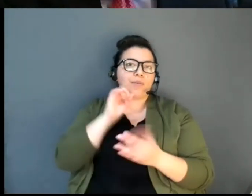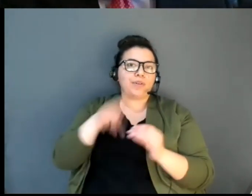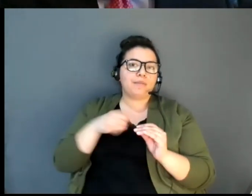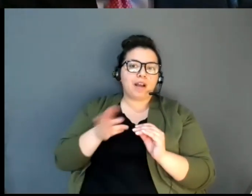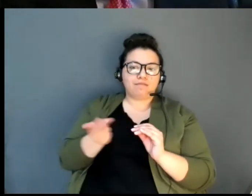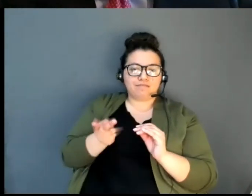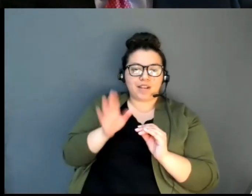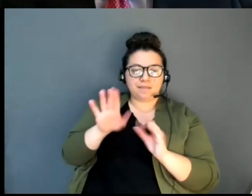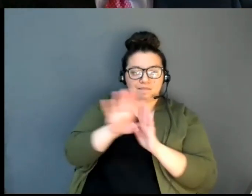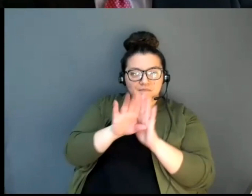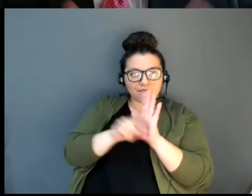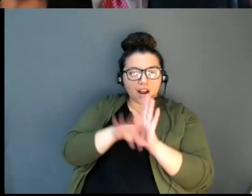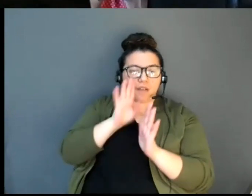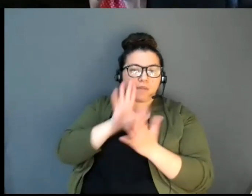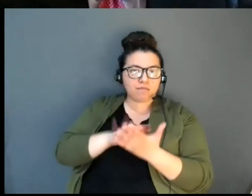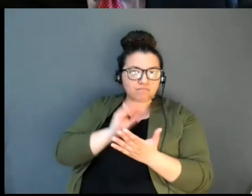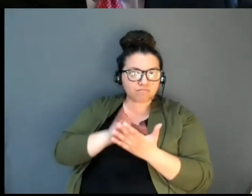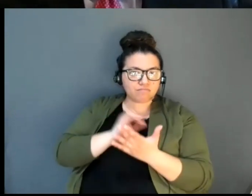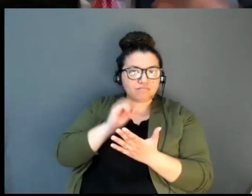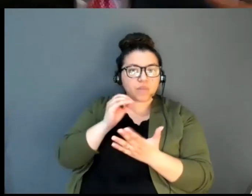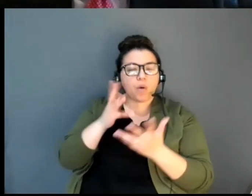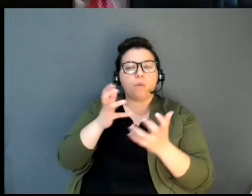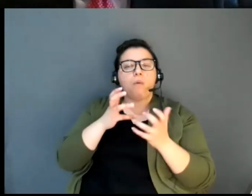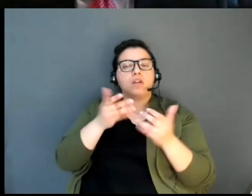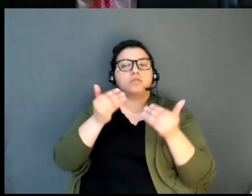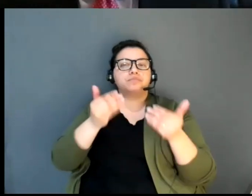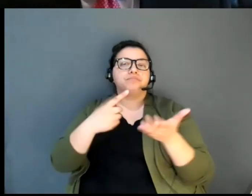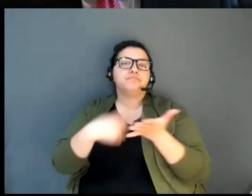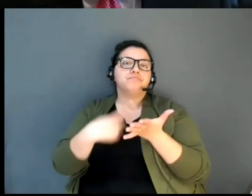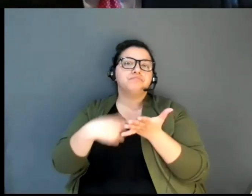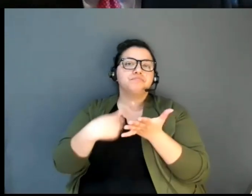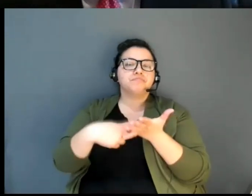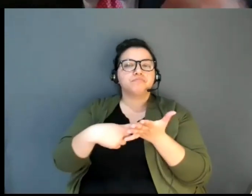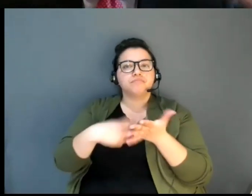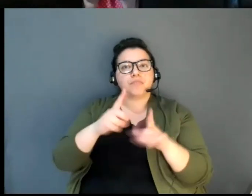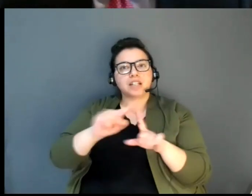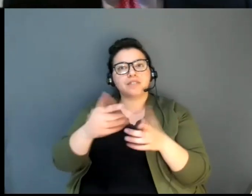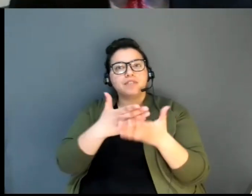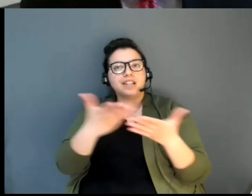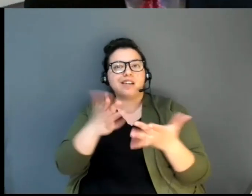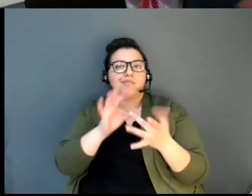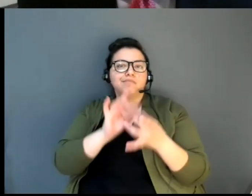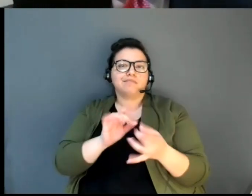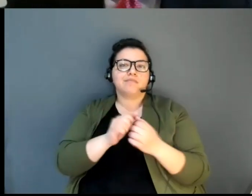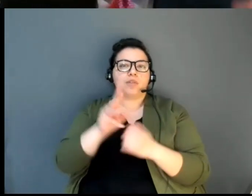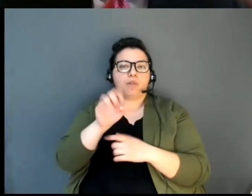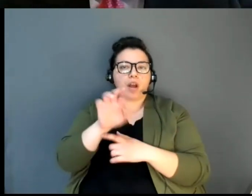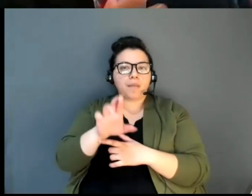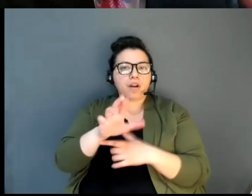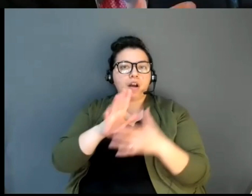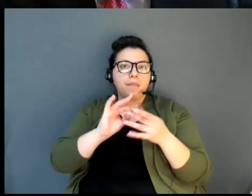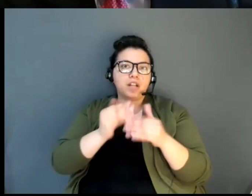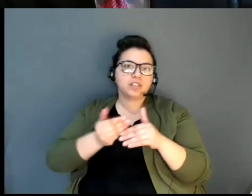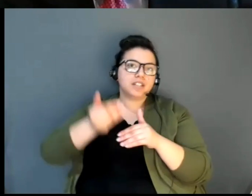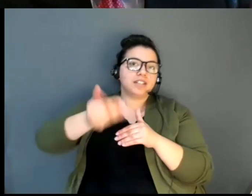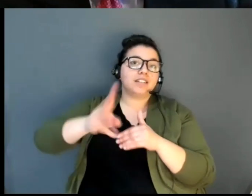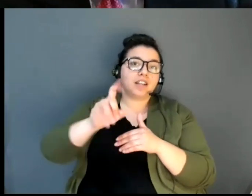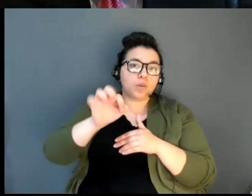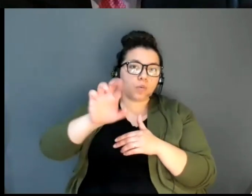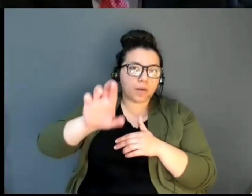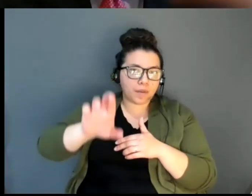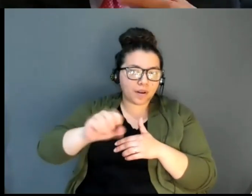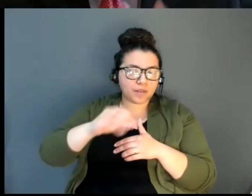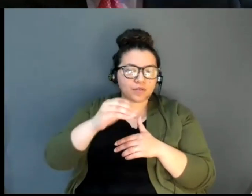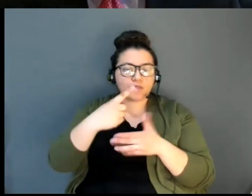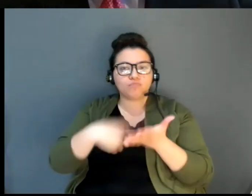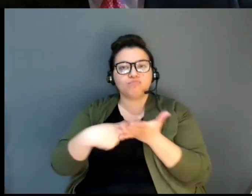do a little bit of housekeeping and offer some resources to teachers and mention our next webinar and all kinds of stuff going on in our world